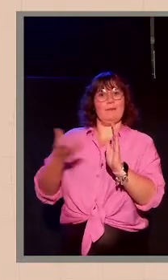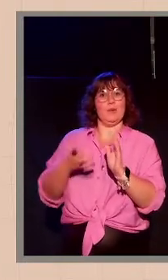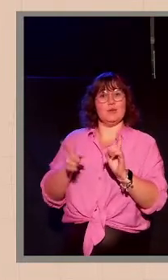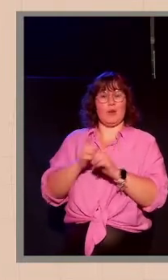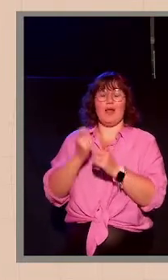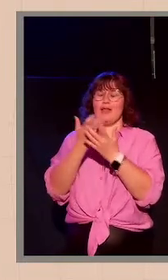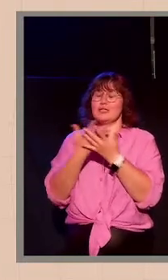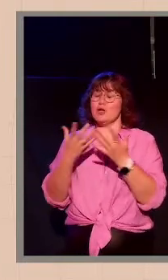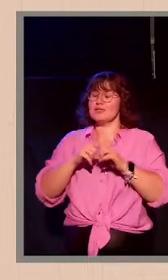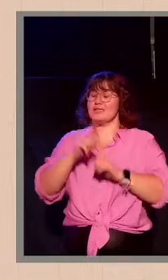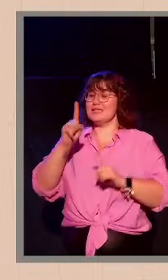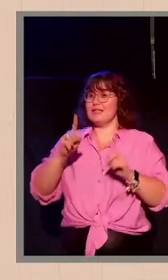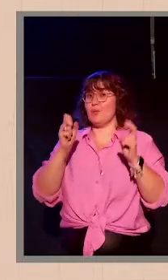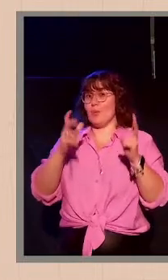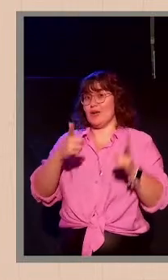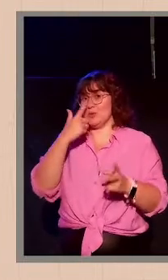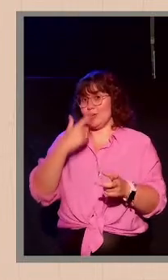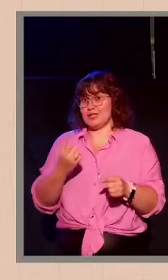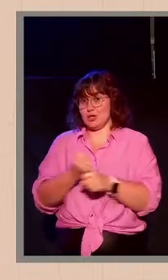whole load of ways of doing it.